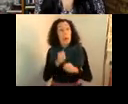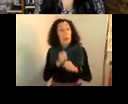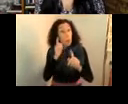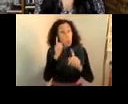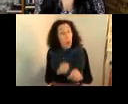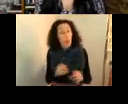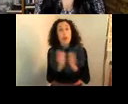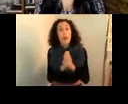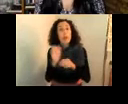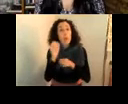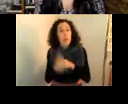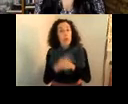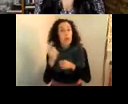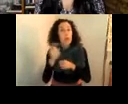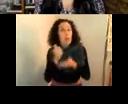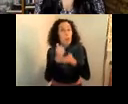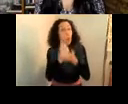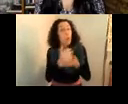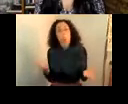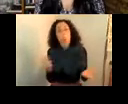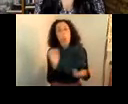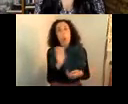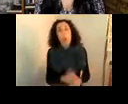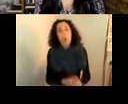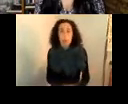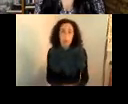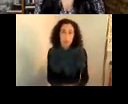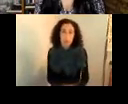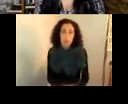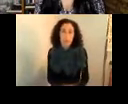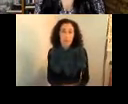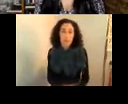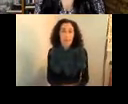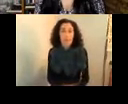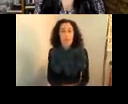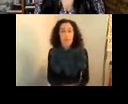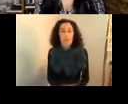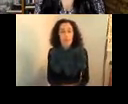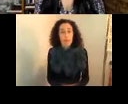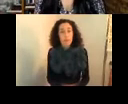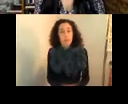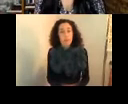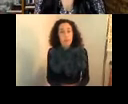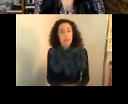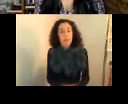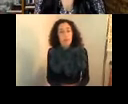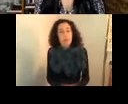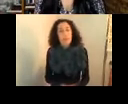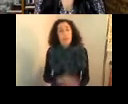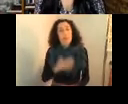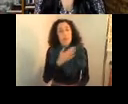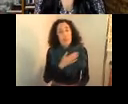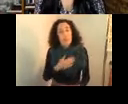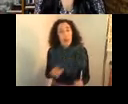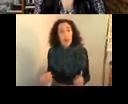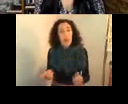Next one. And first listen to understand and then respond. As we're listening to one another, making sure that what we're doing is